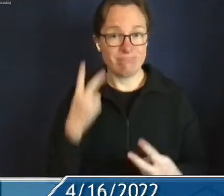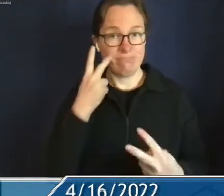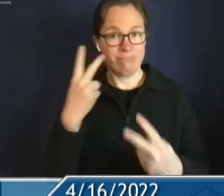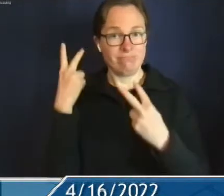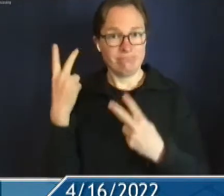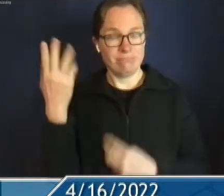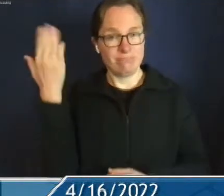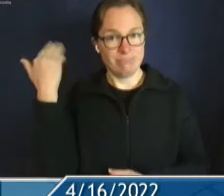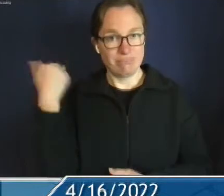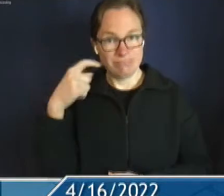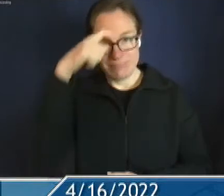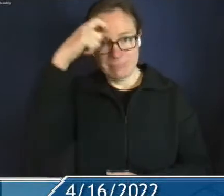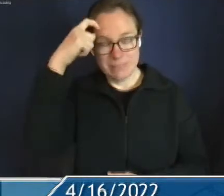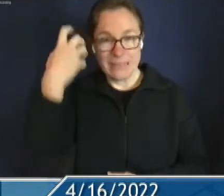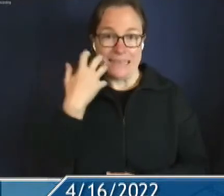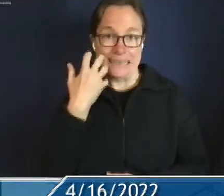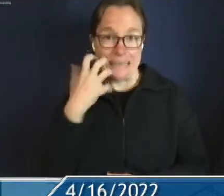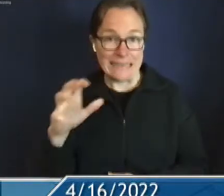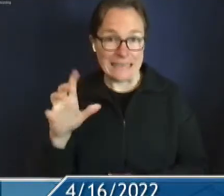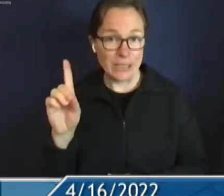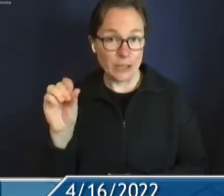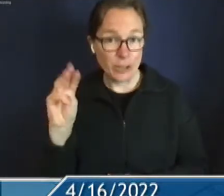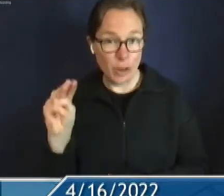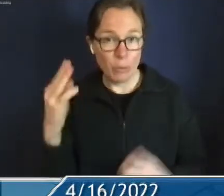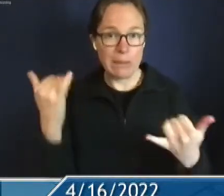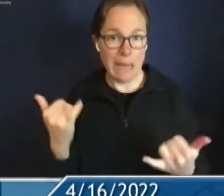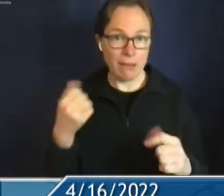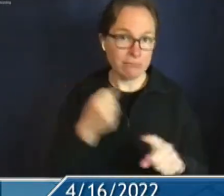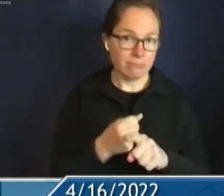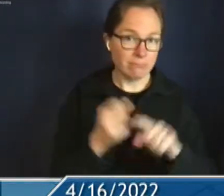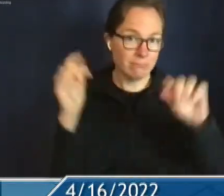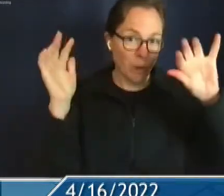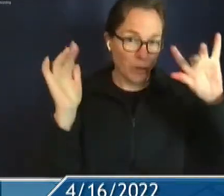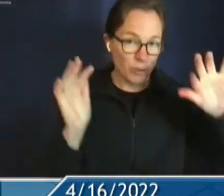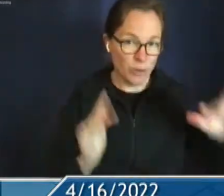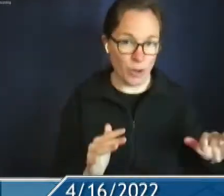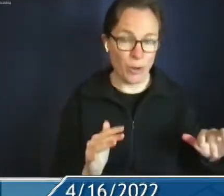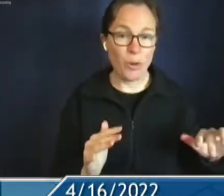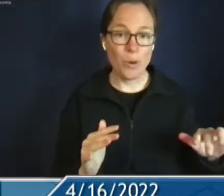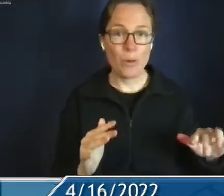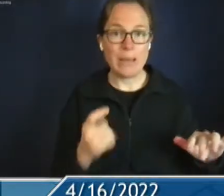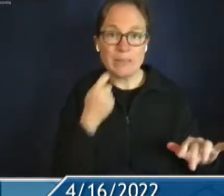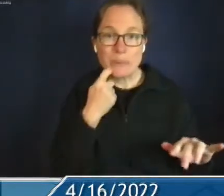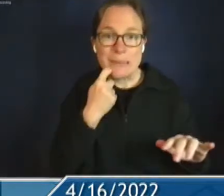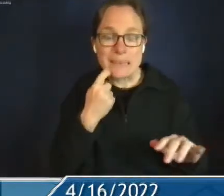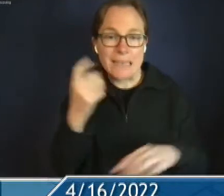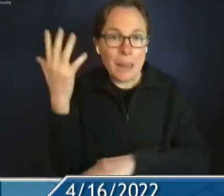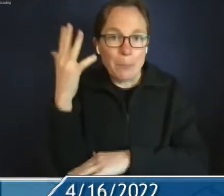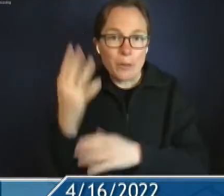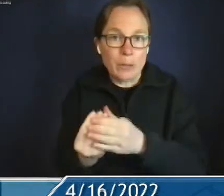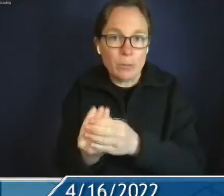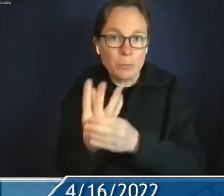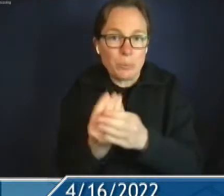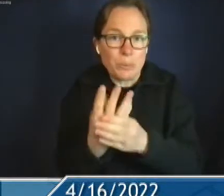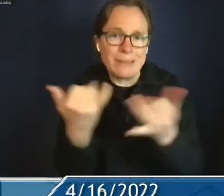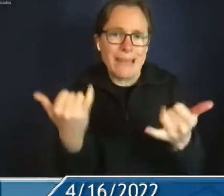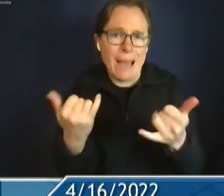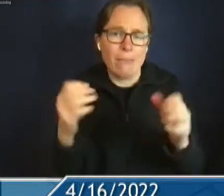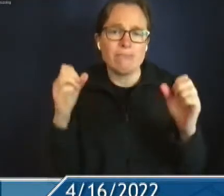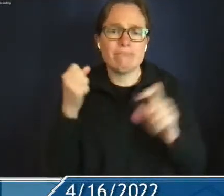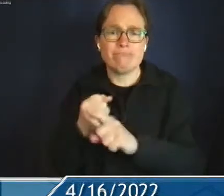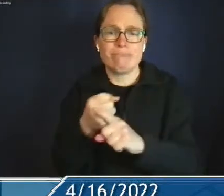this recent condition, it's right at the beginning of the budding of plant life, and it's just the worst time to have a severe